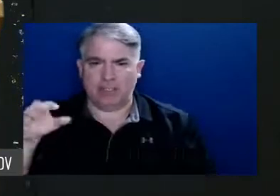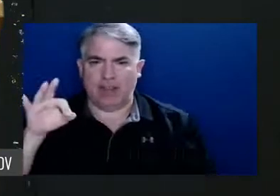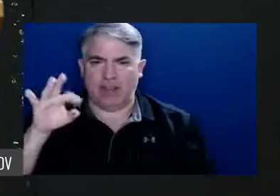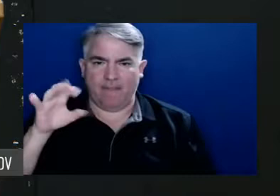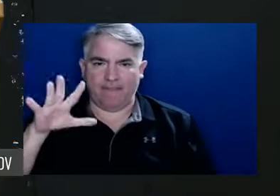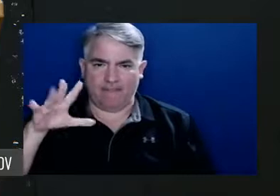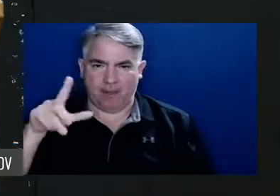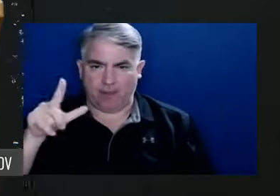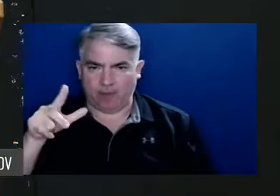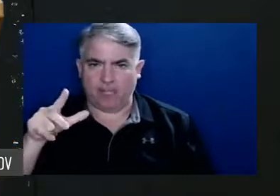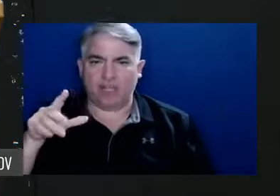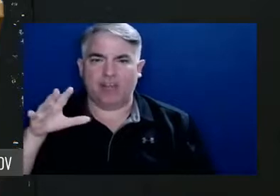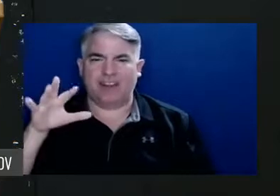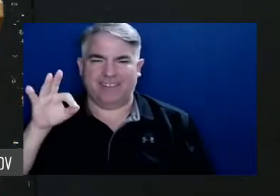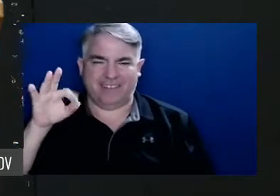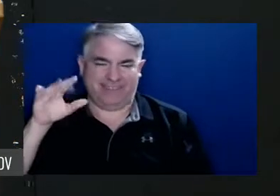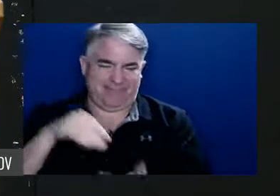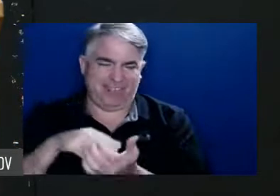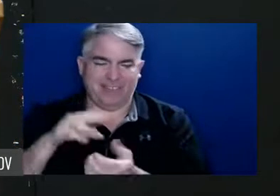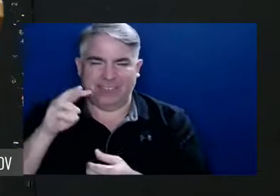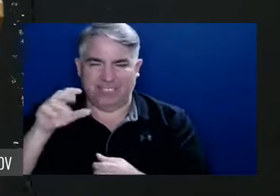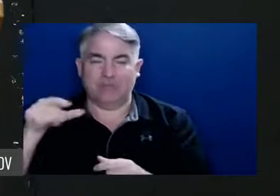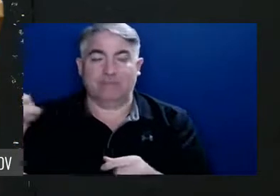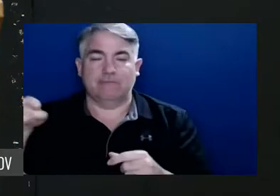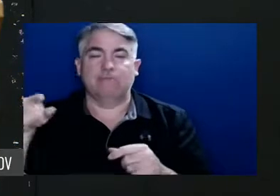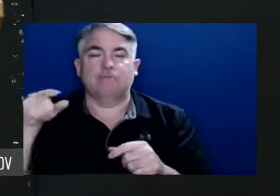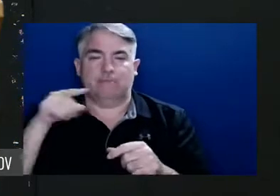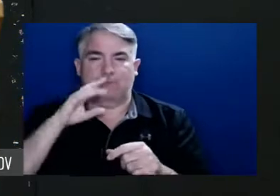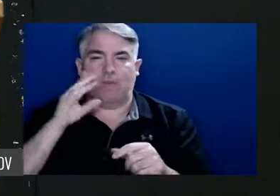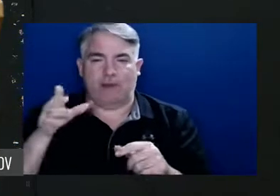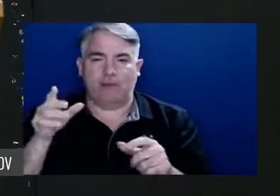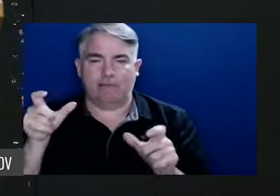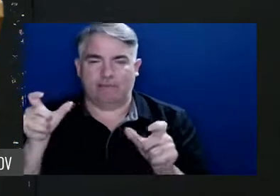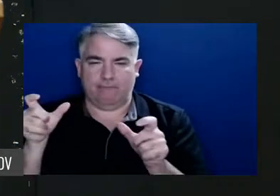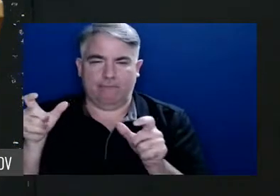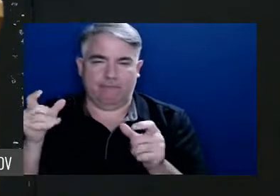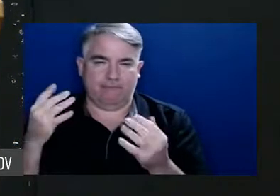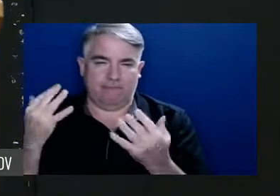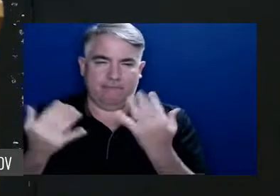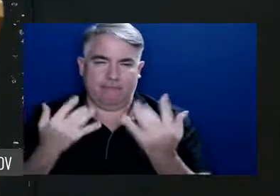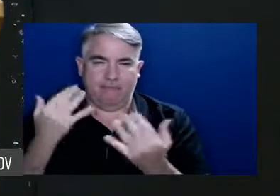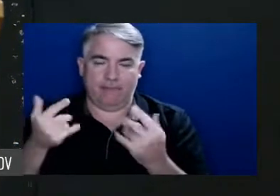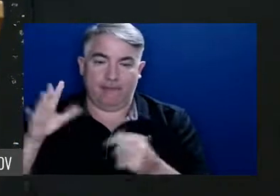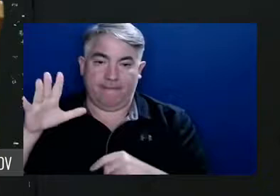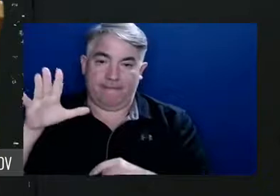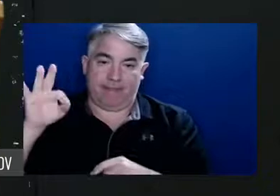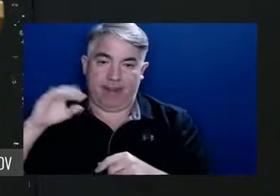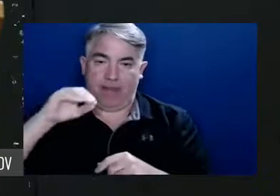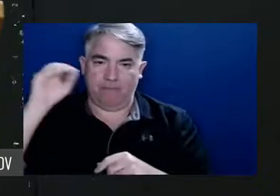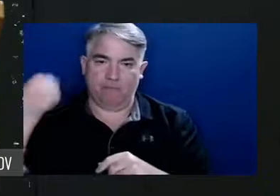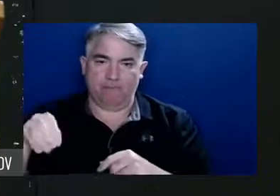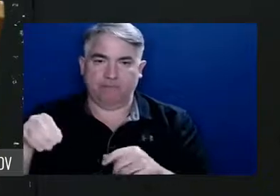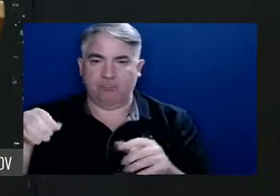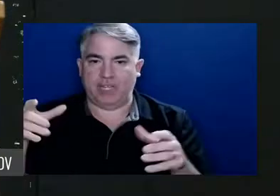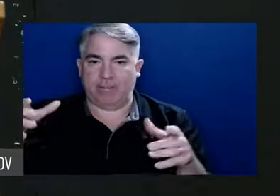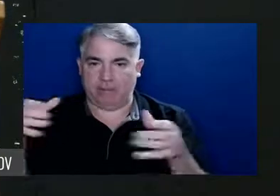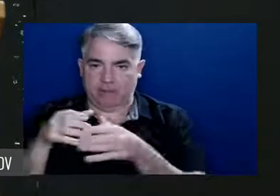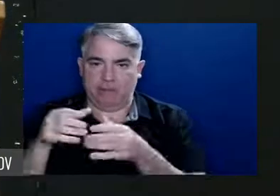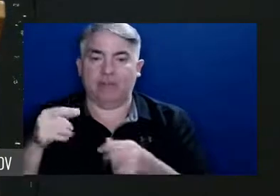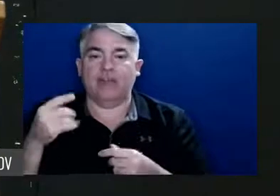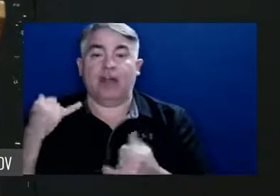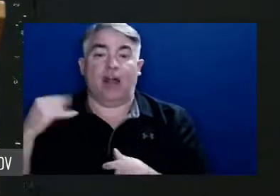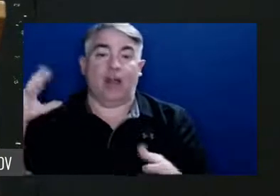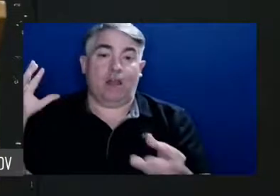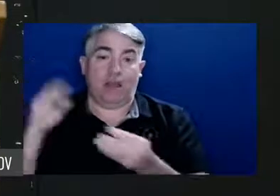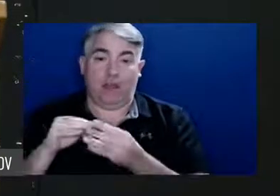953,696 acres with 59% containment. There are currently 4,894 personnel assigned to the incident. I'd first